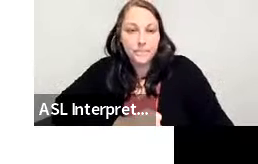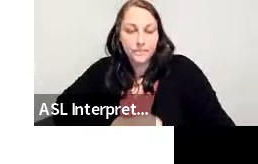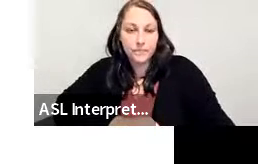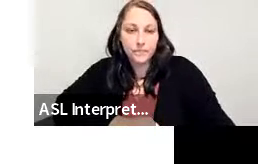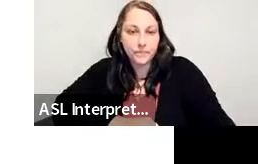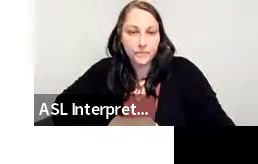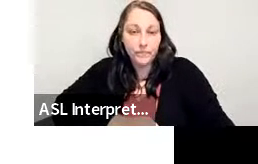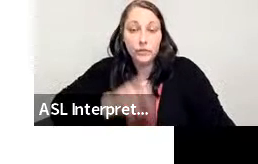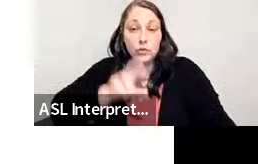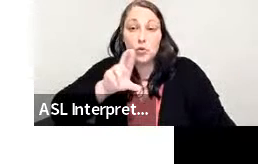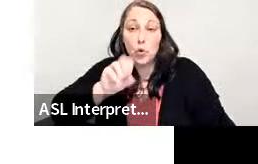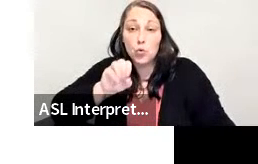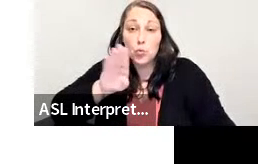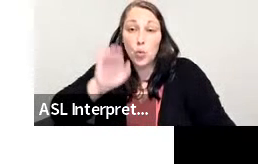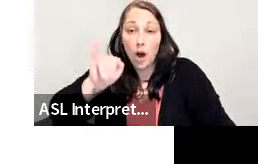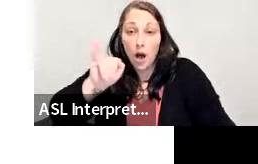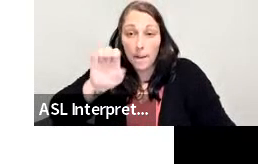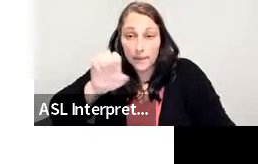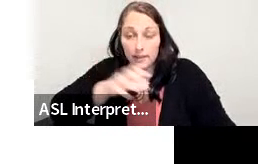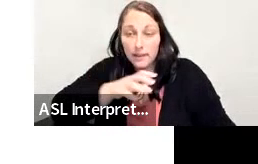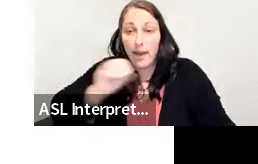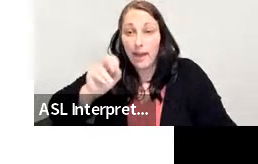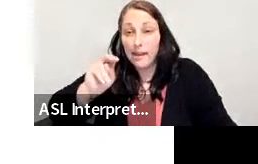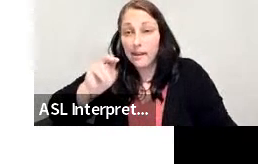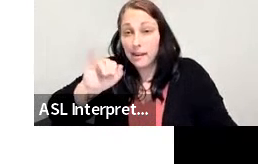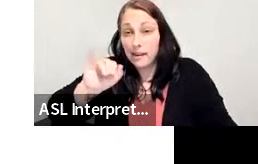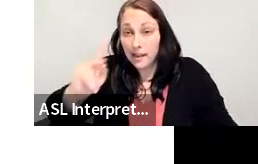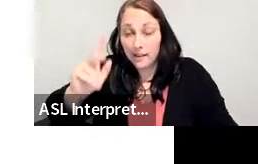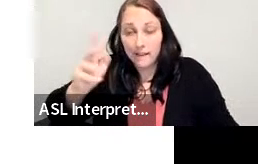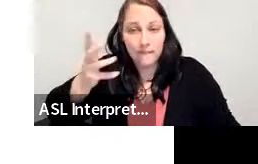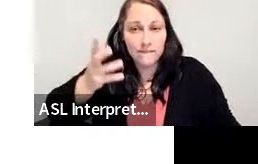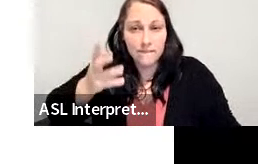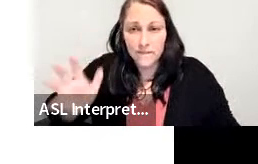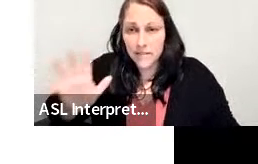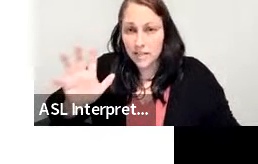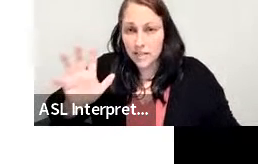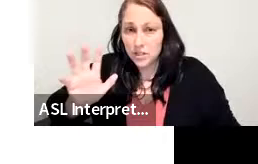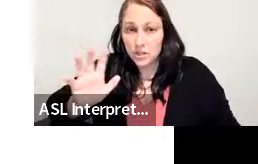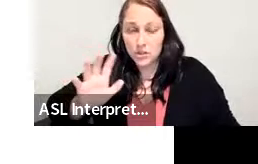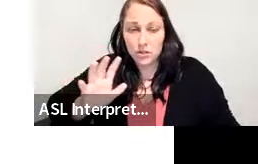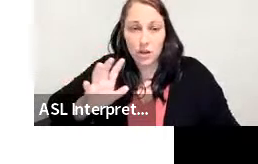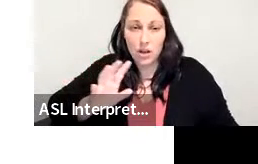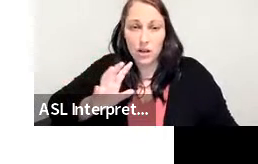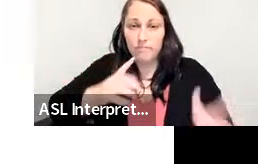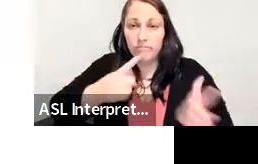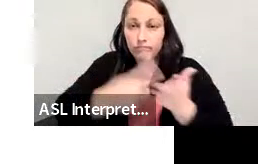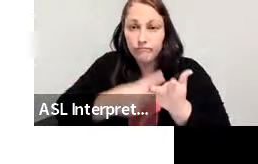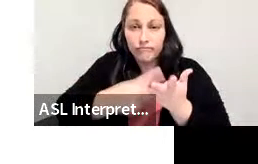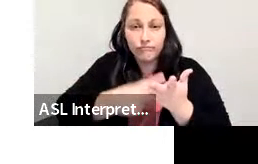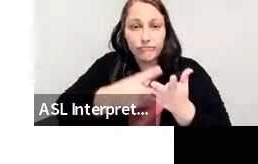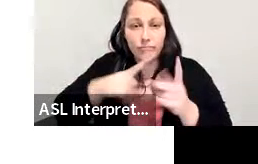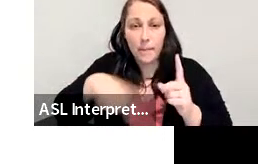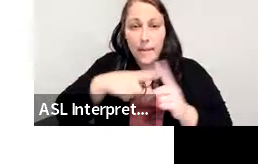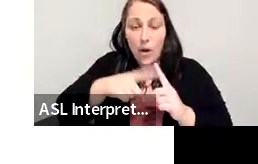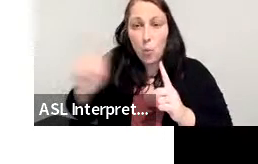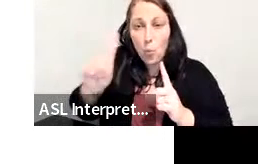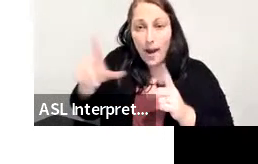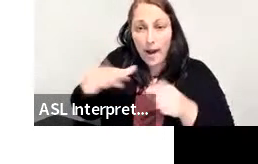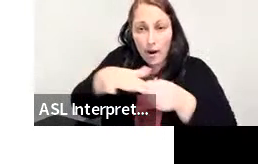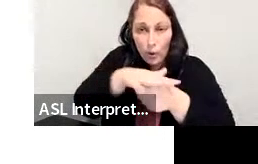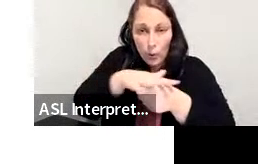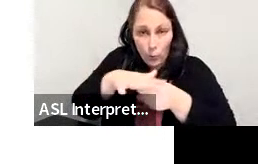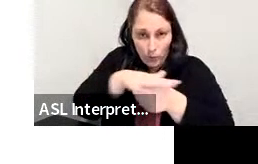Both Robbie and Nick had already spoken to the site context or where we are located. I think